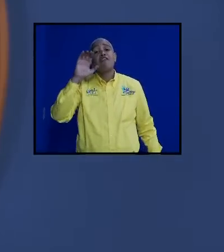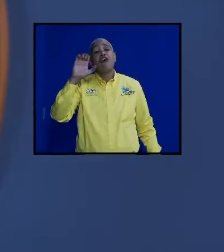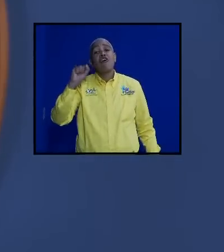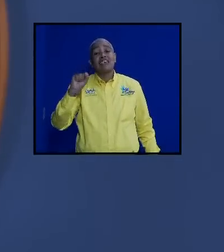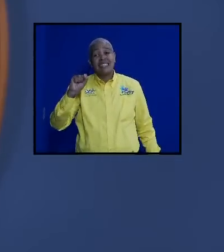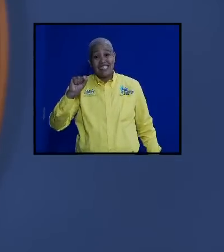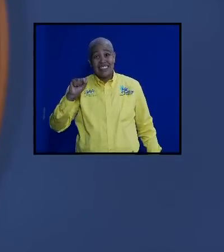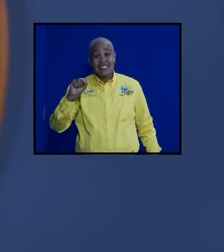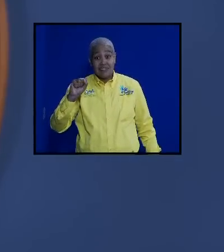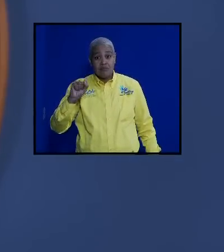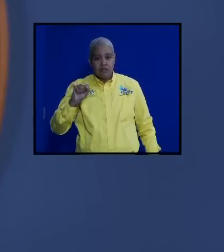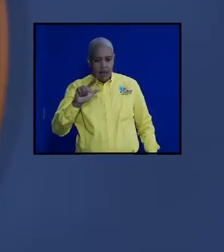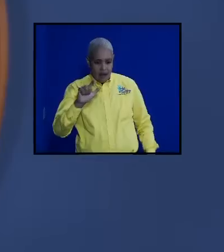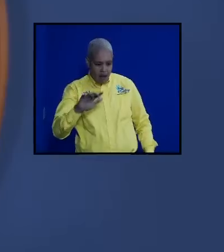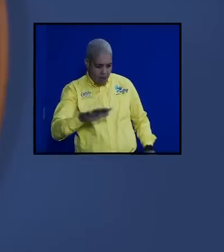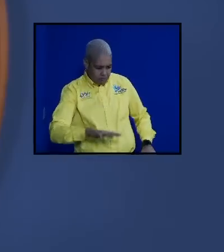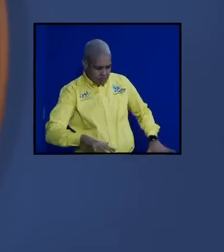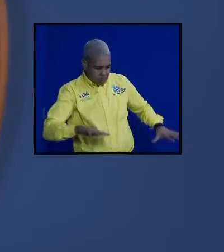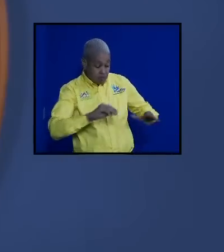region.